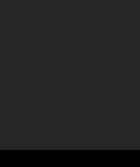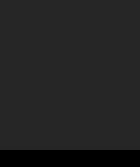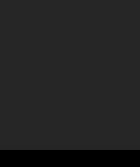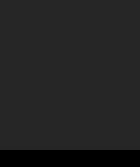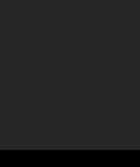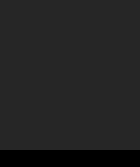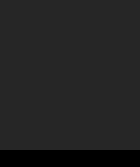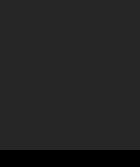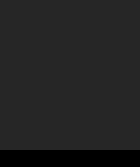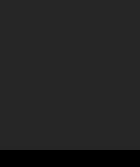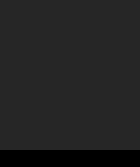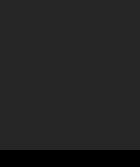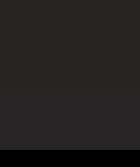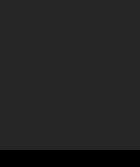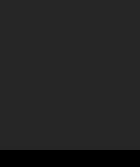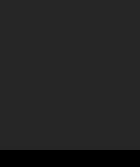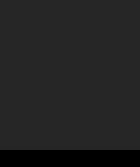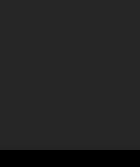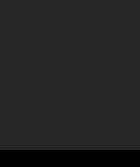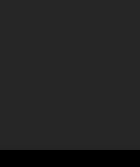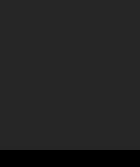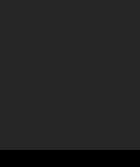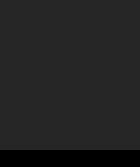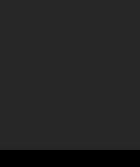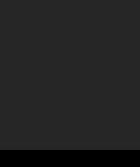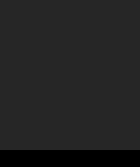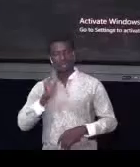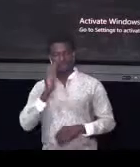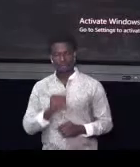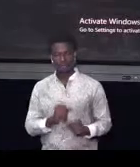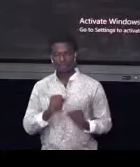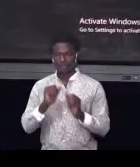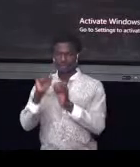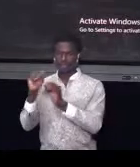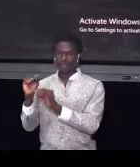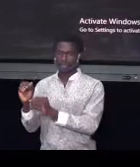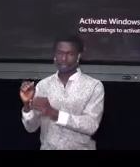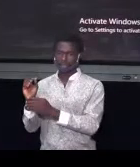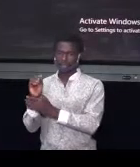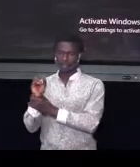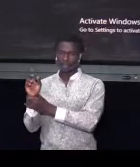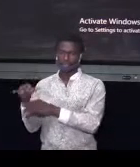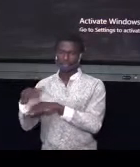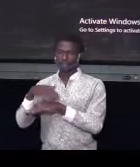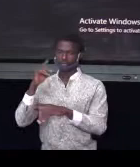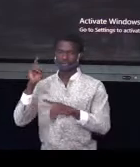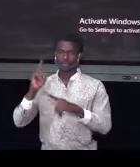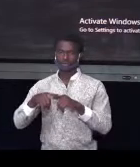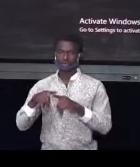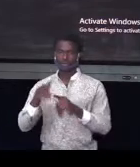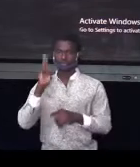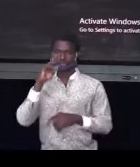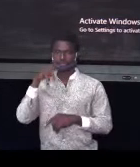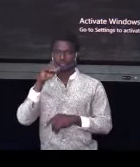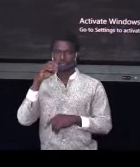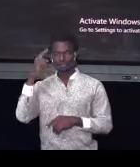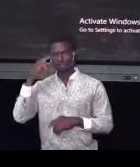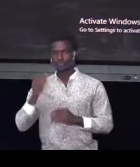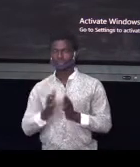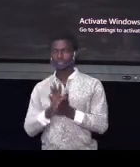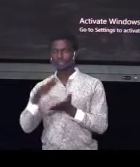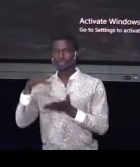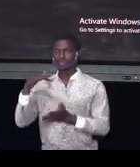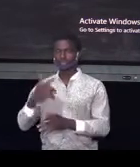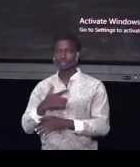3, 2, and 1. I will now hand you over to Uncle Popo for a general